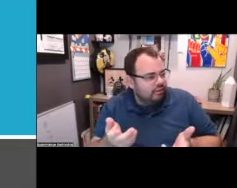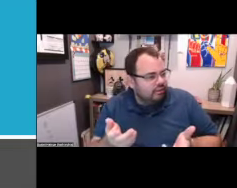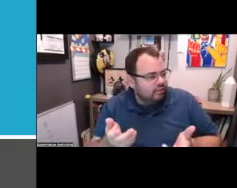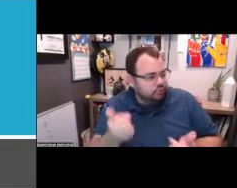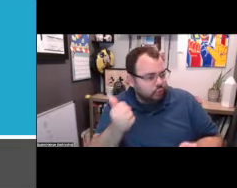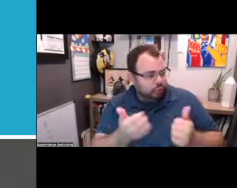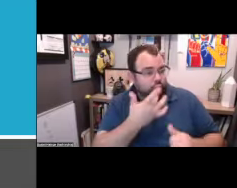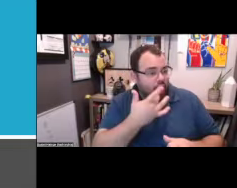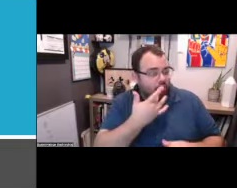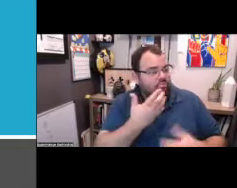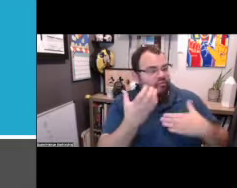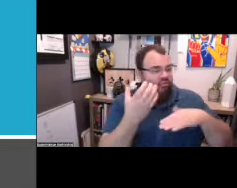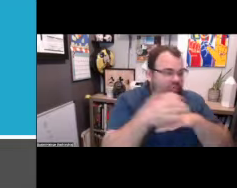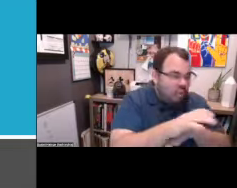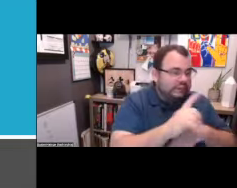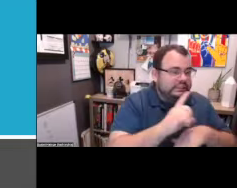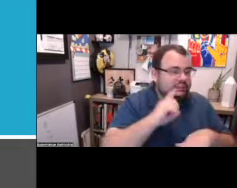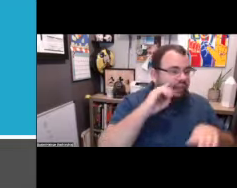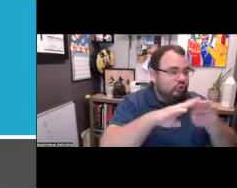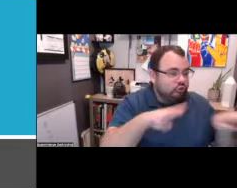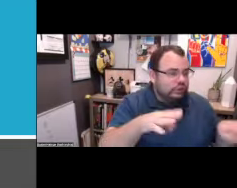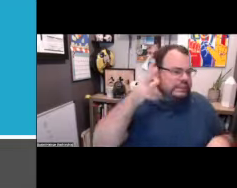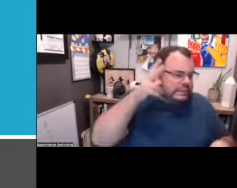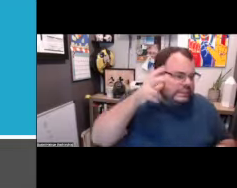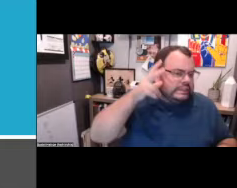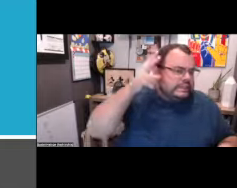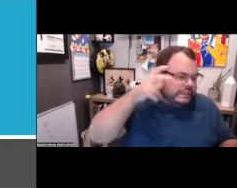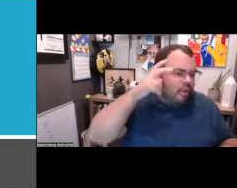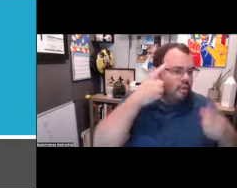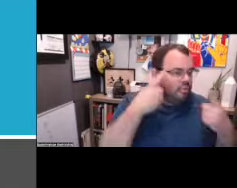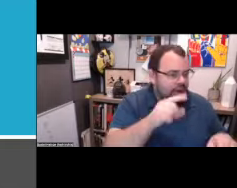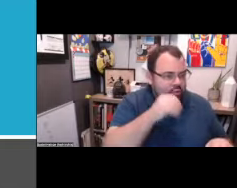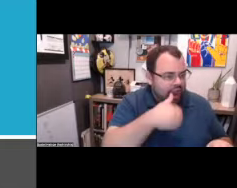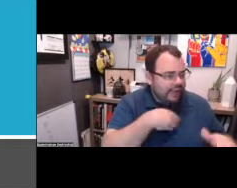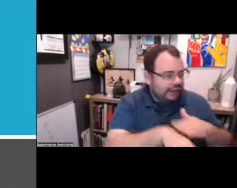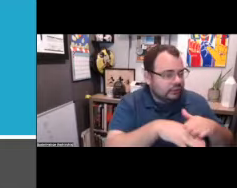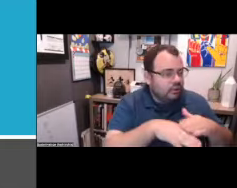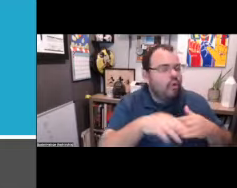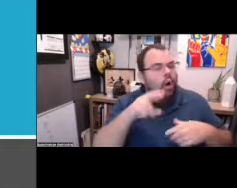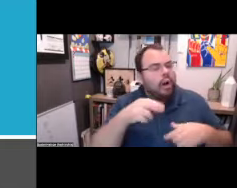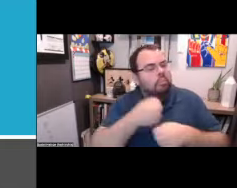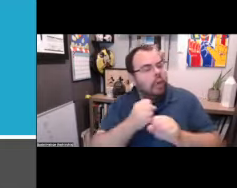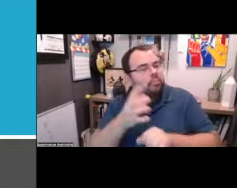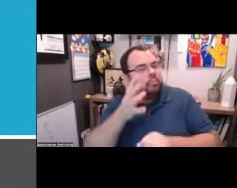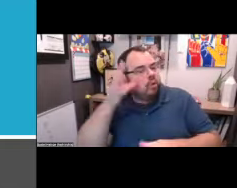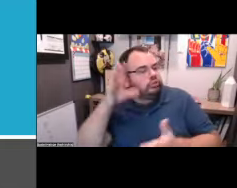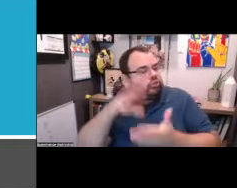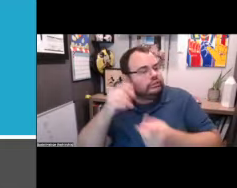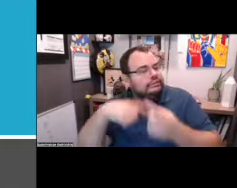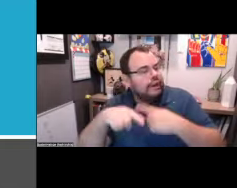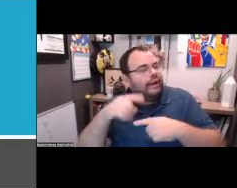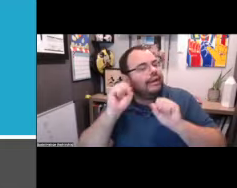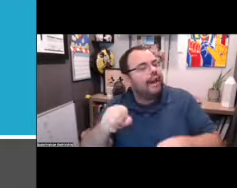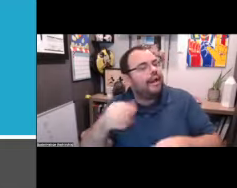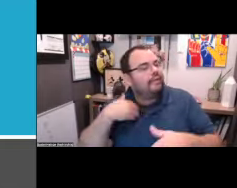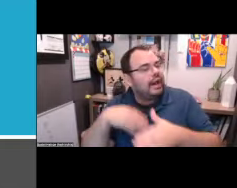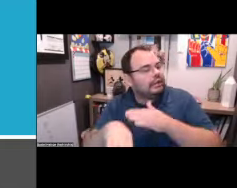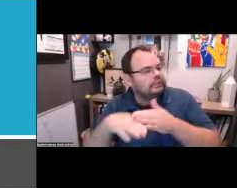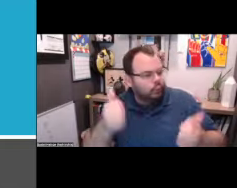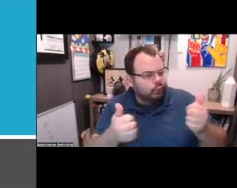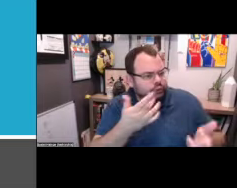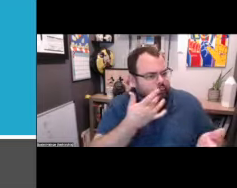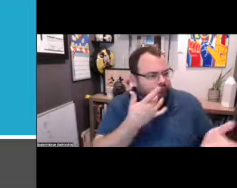visual and audio, but we both had one thing in common: we can both see a language. So